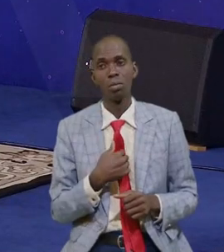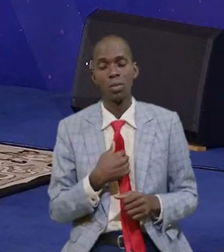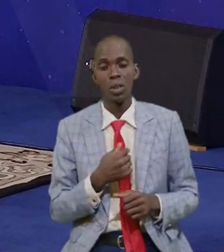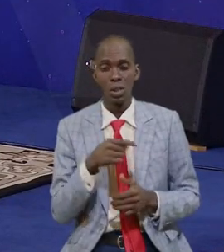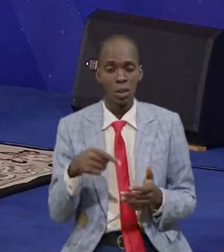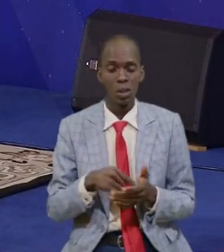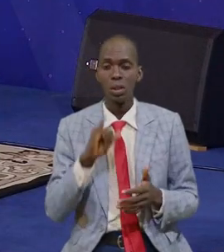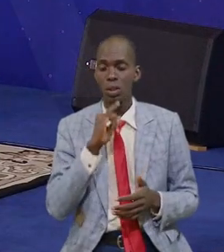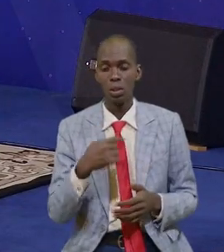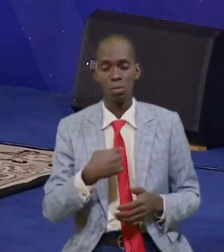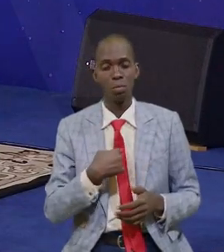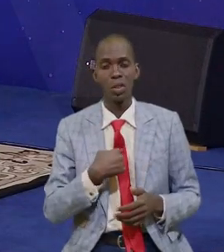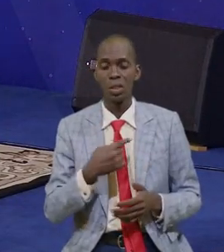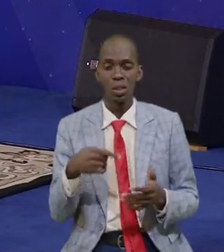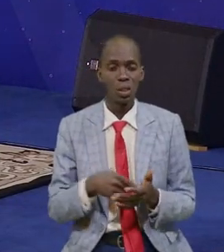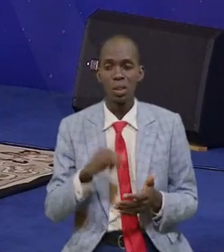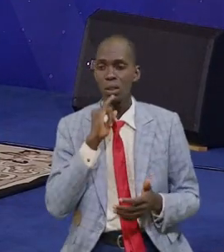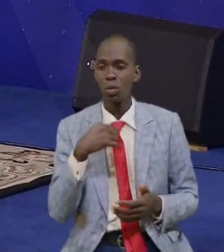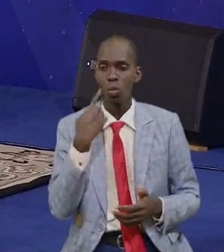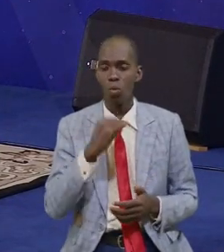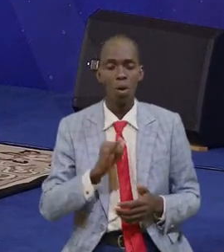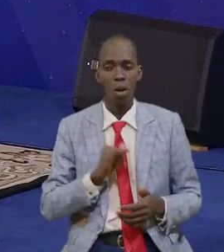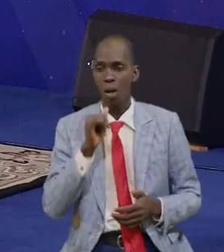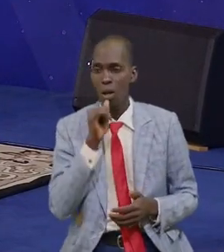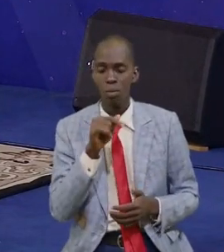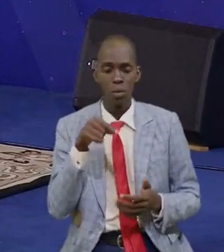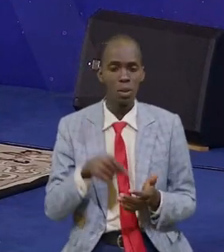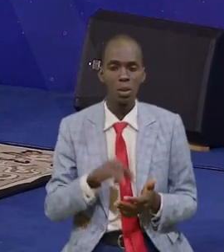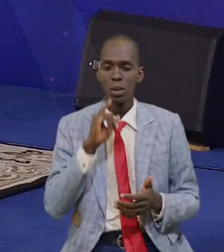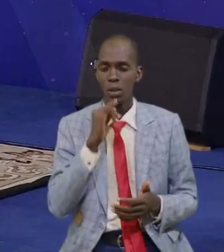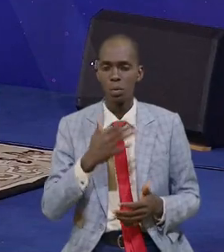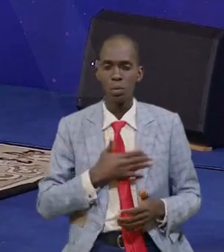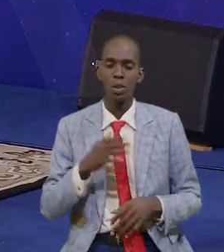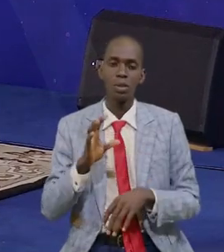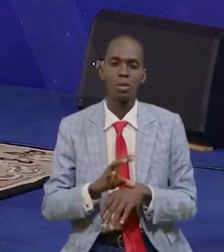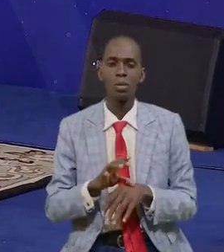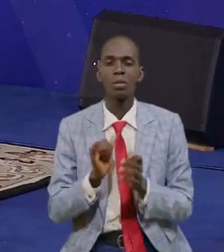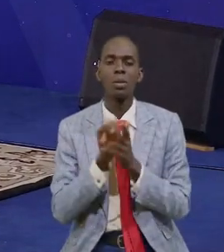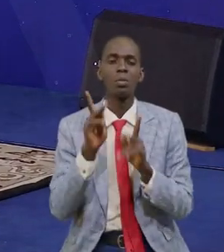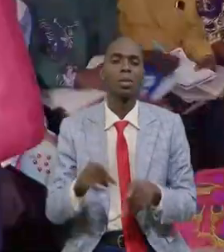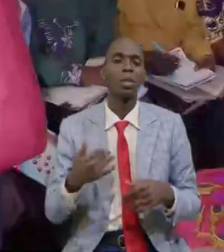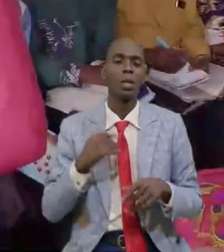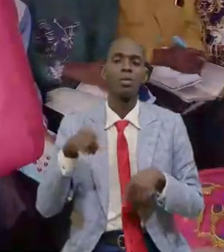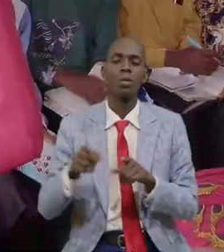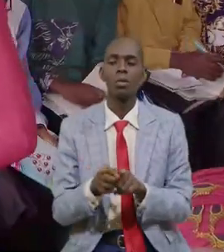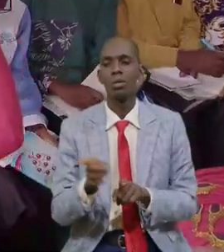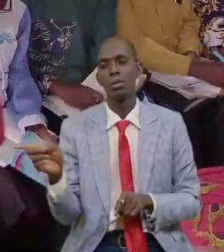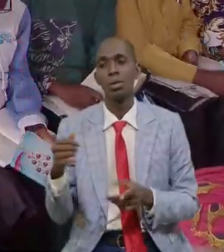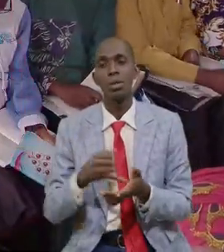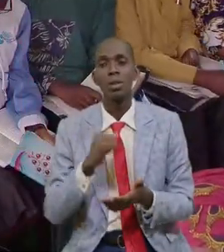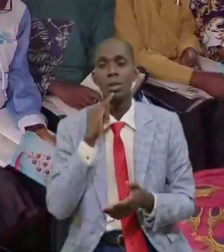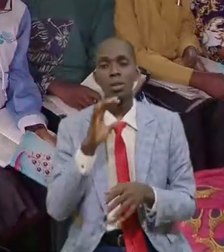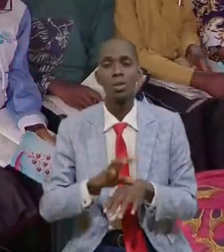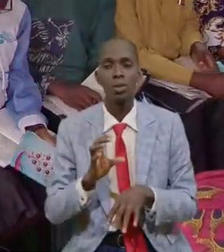am. This, my church, is gone astray. The church of Jesus Christ. And